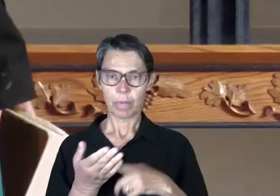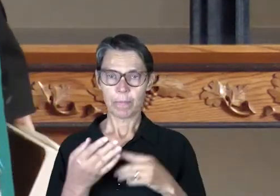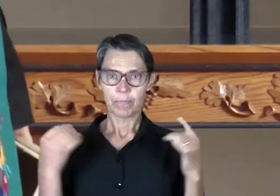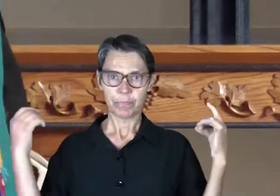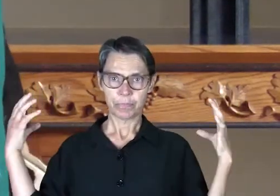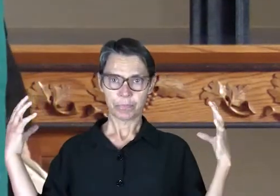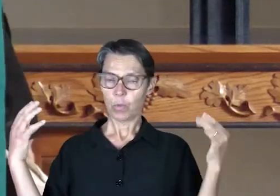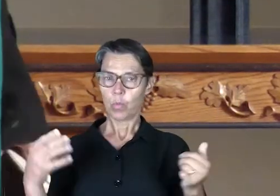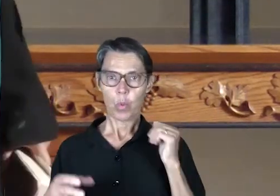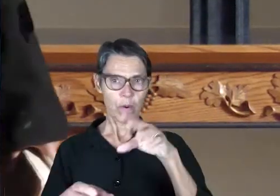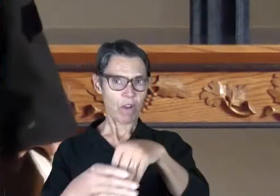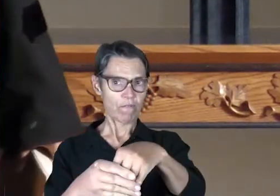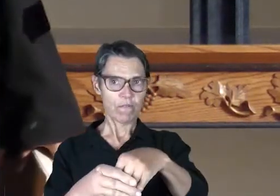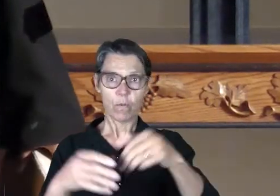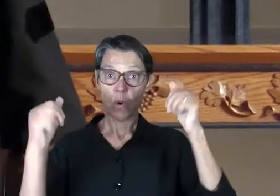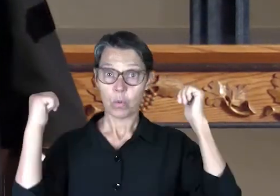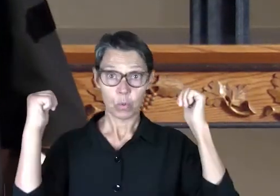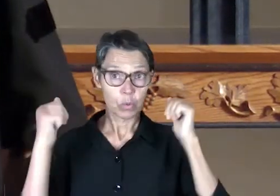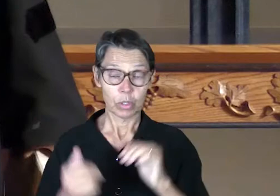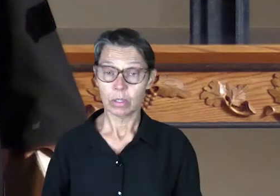argument.